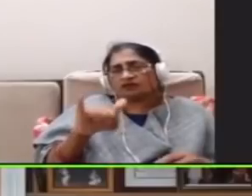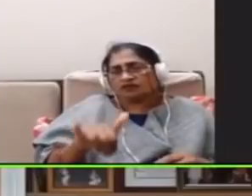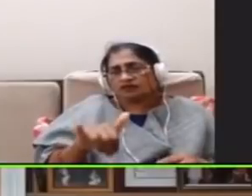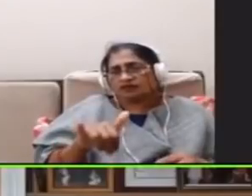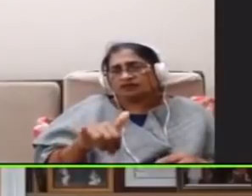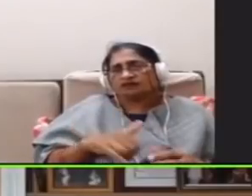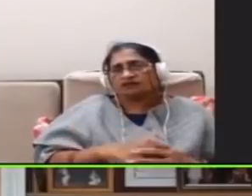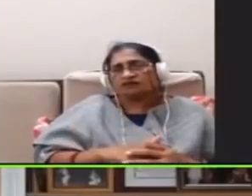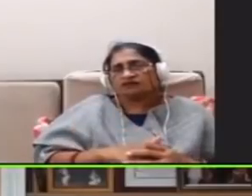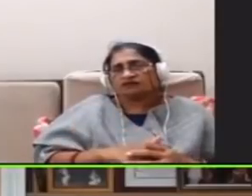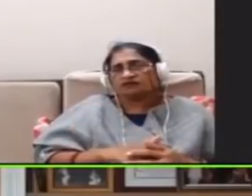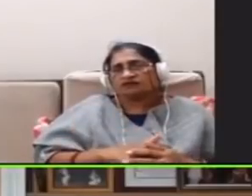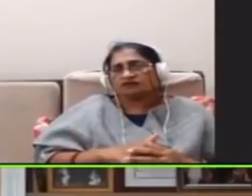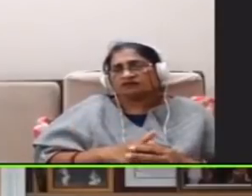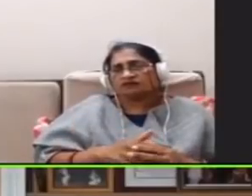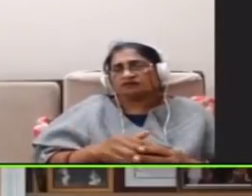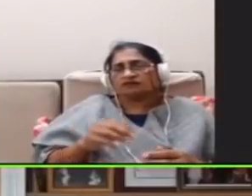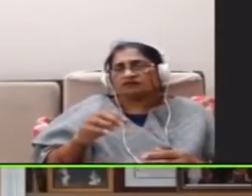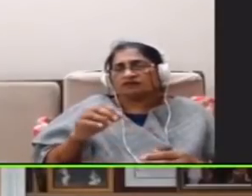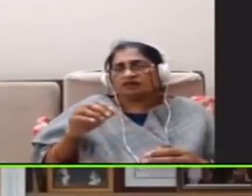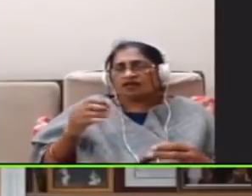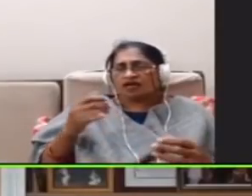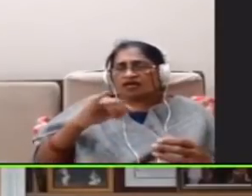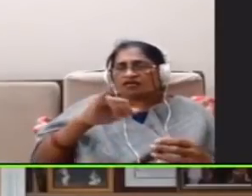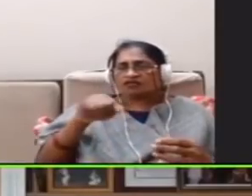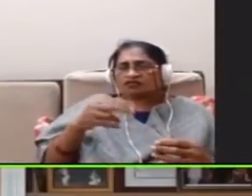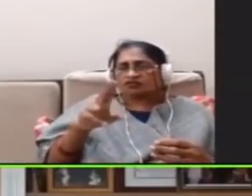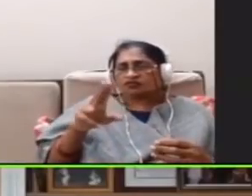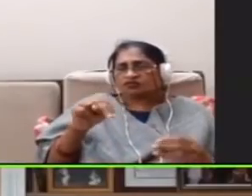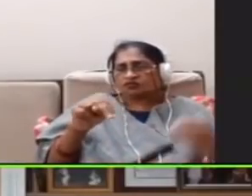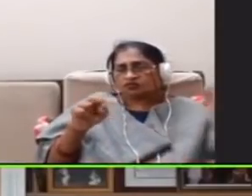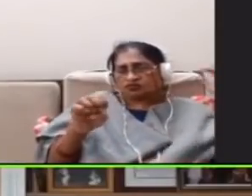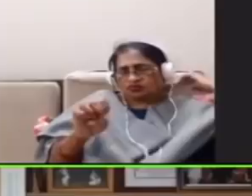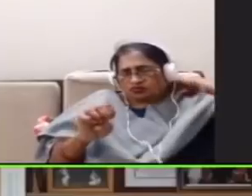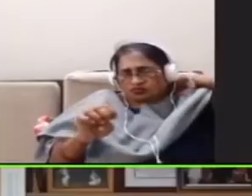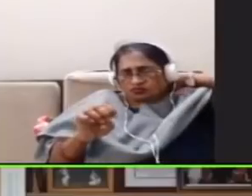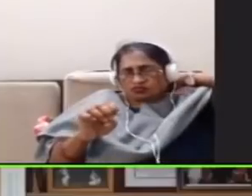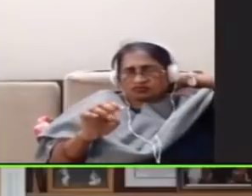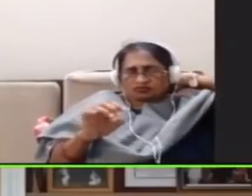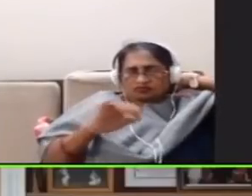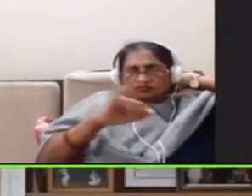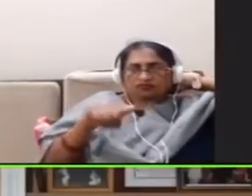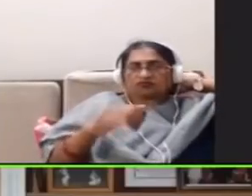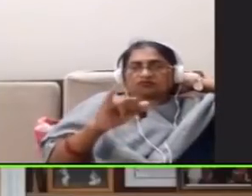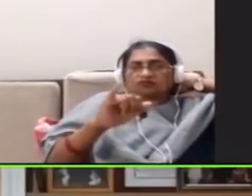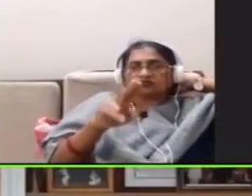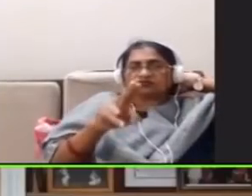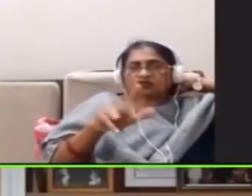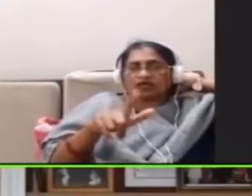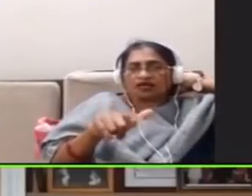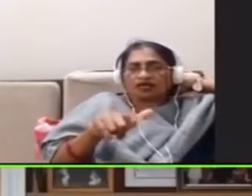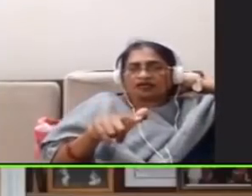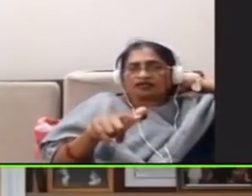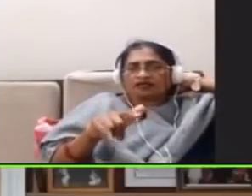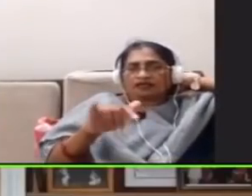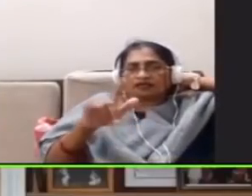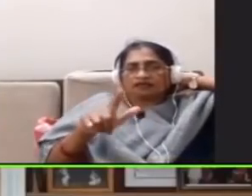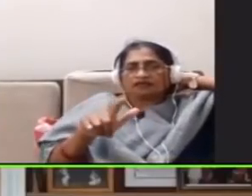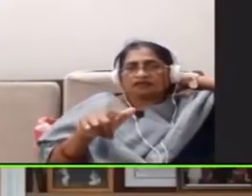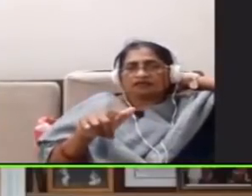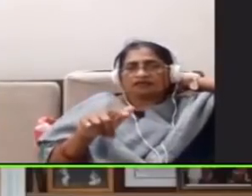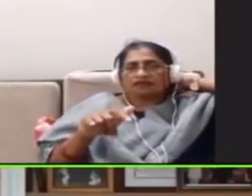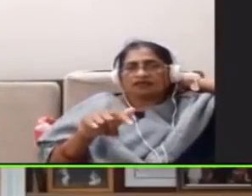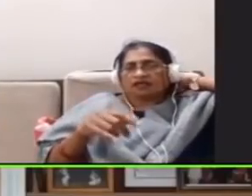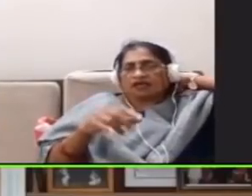the summer, June, July, and August, I travel a lot, and I've had the opportunity to interact with them, and they're also part of my workshops and